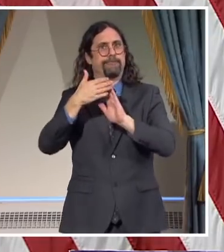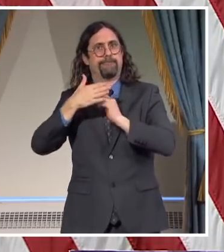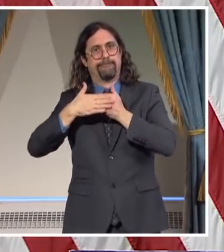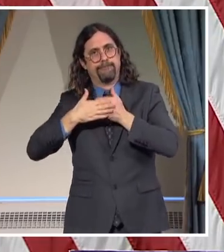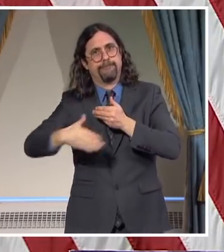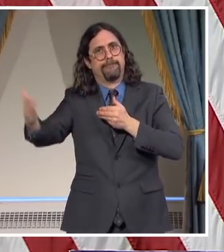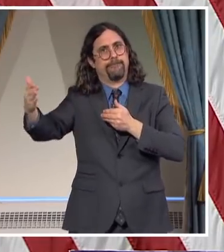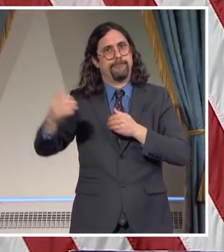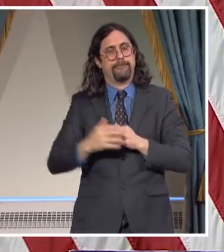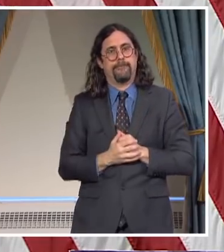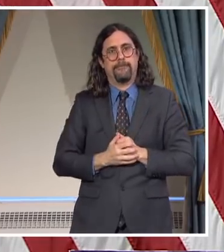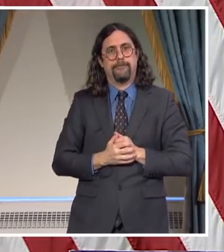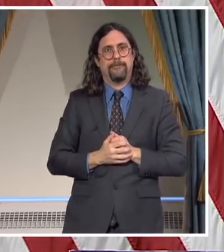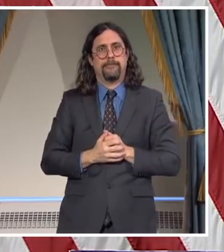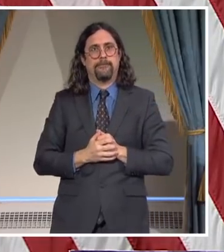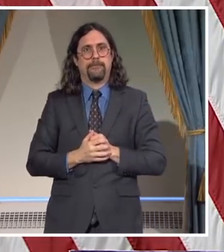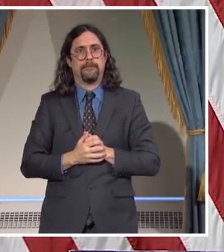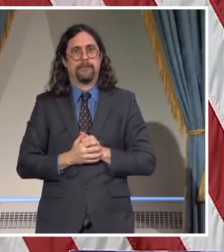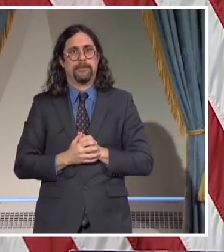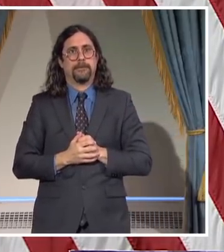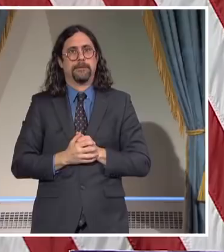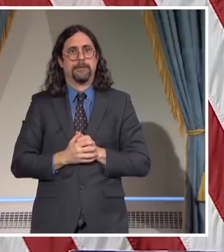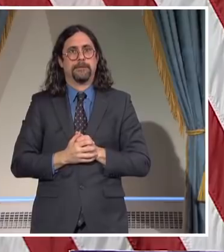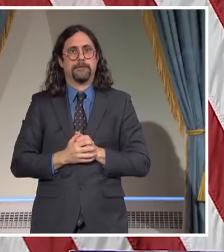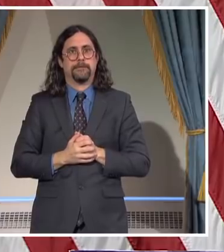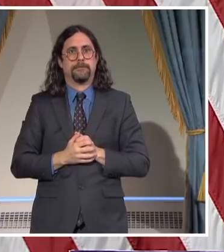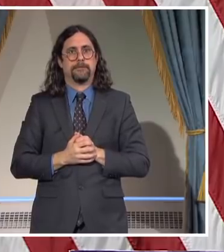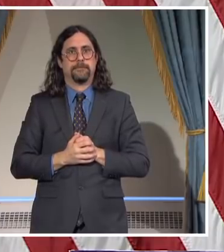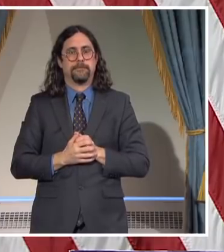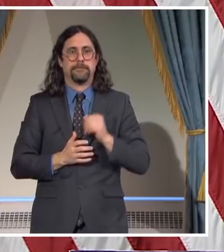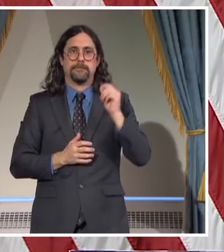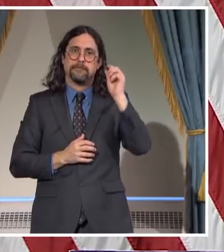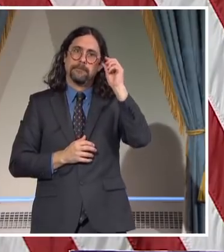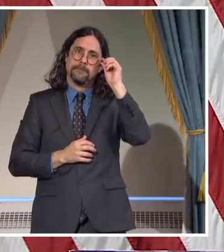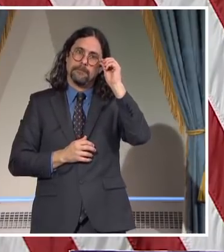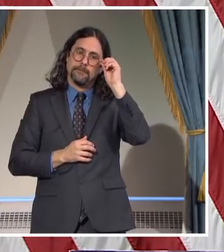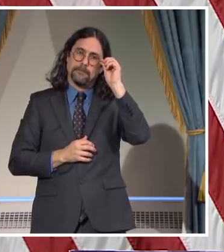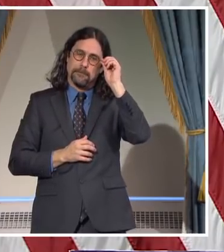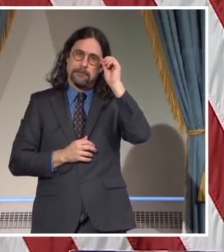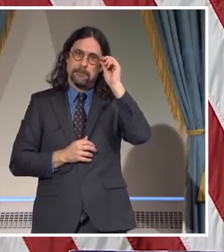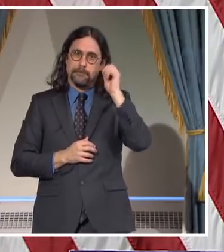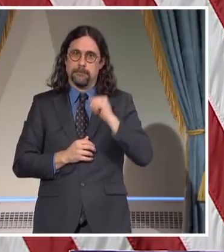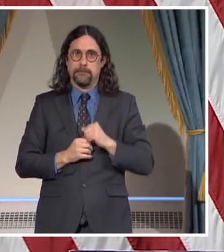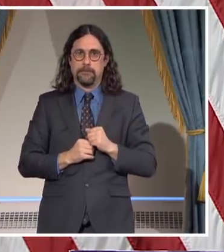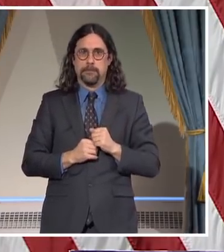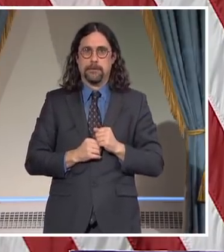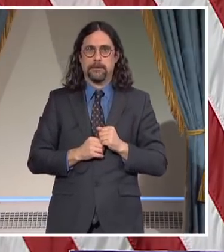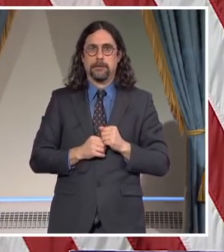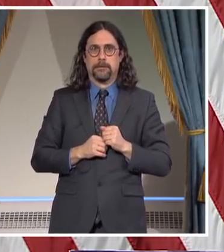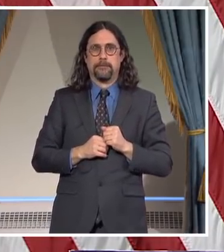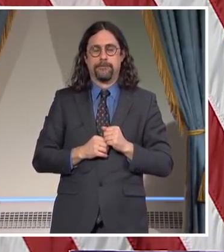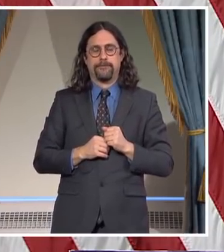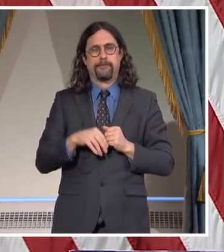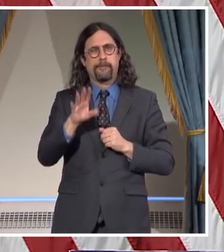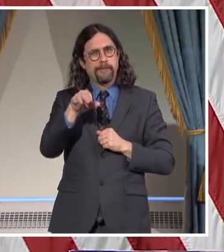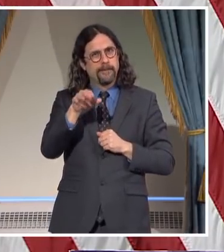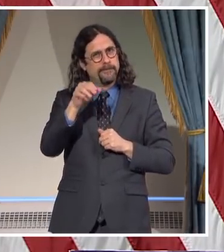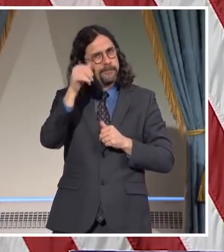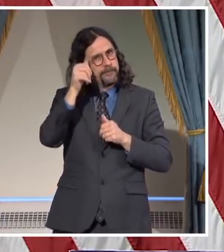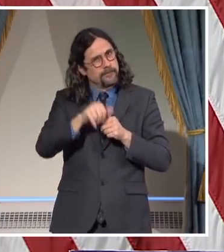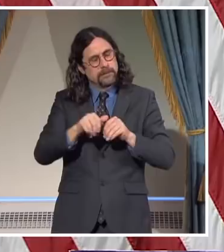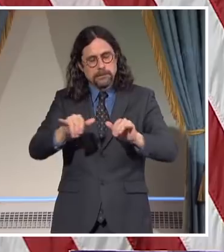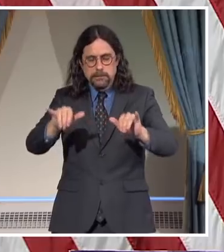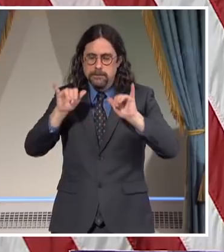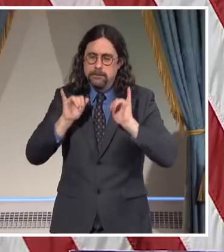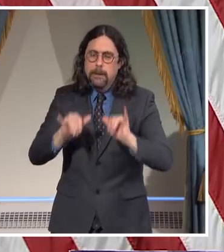about the activities out in our communities to make sure social distancing is being enforced. I want to